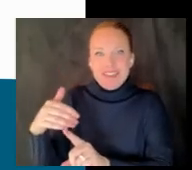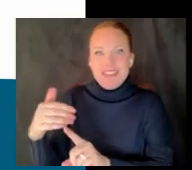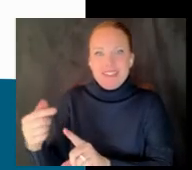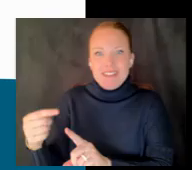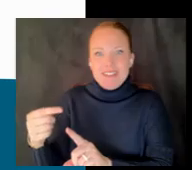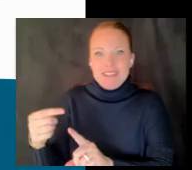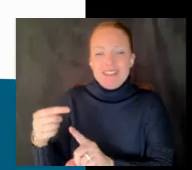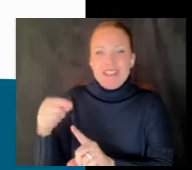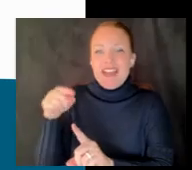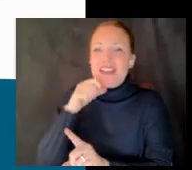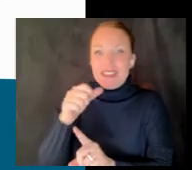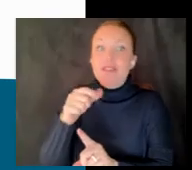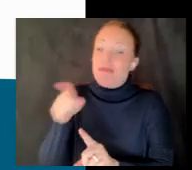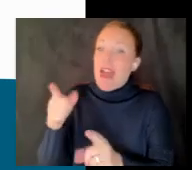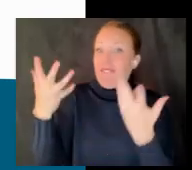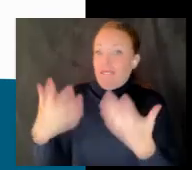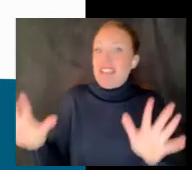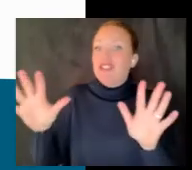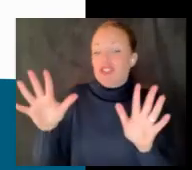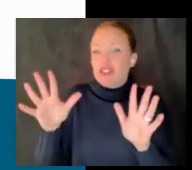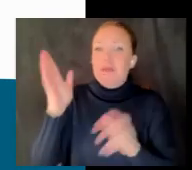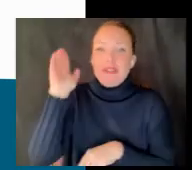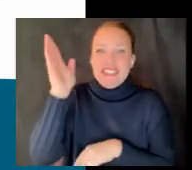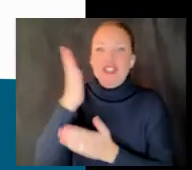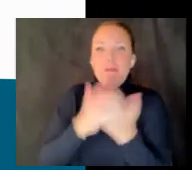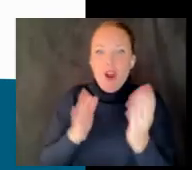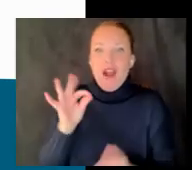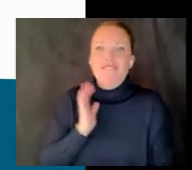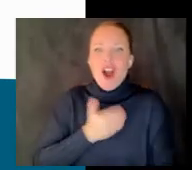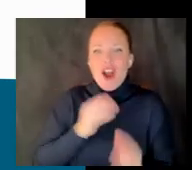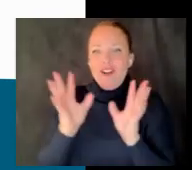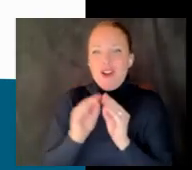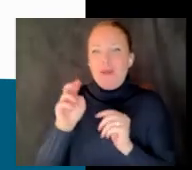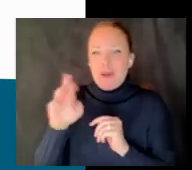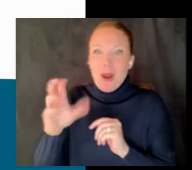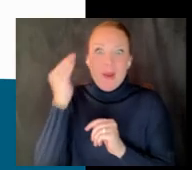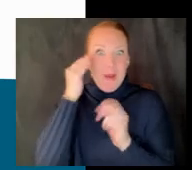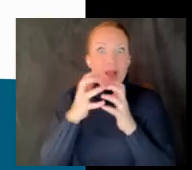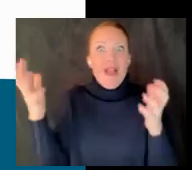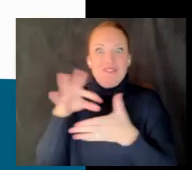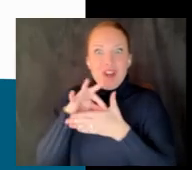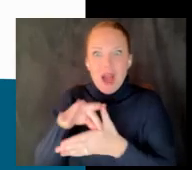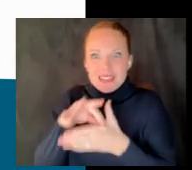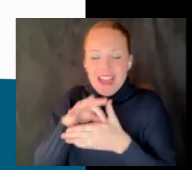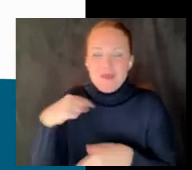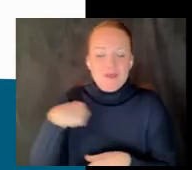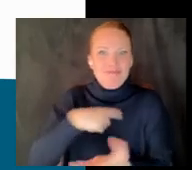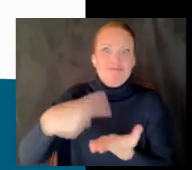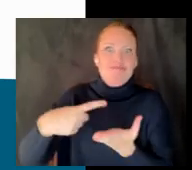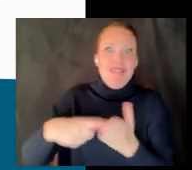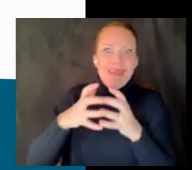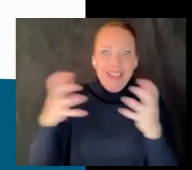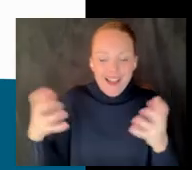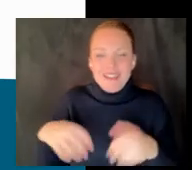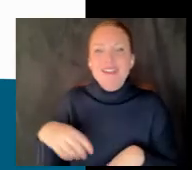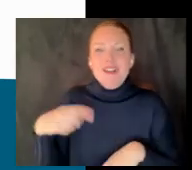the conclusion of the presentation portion of the webinar. I do want to thank you all for joining us today. We've covered a lot of ground. We've